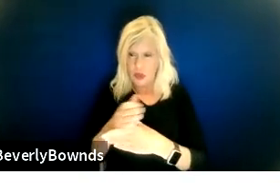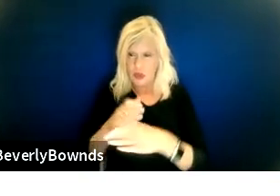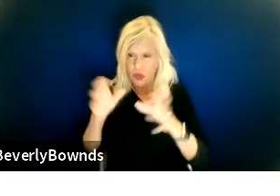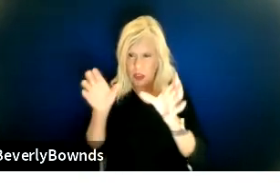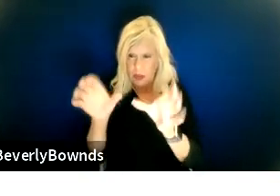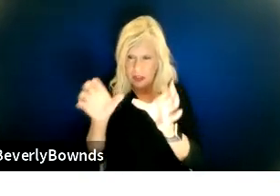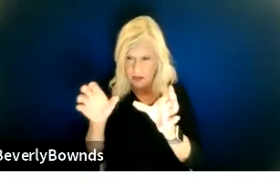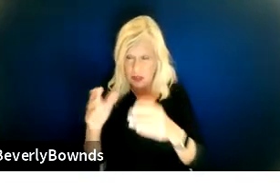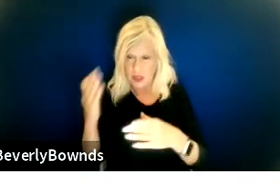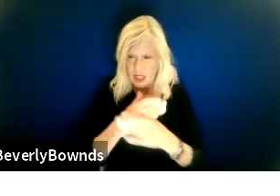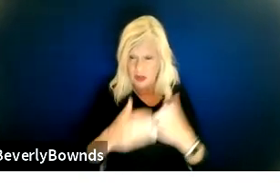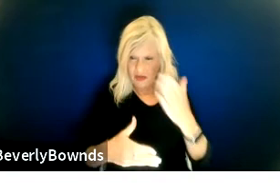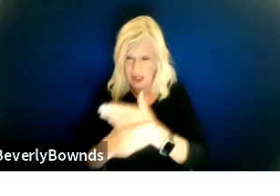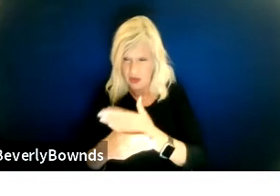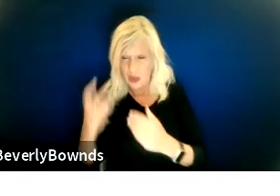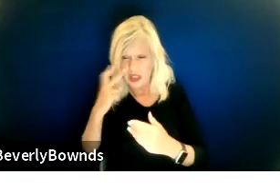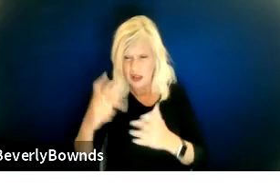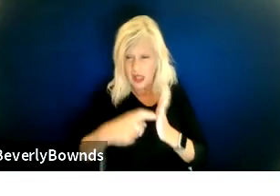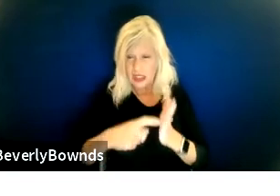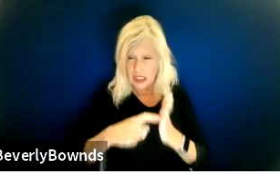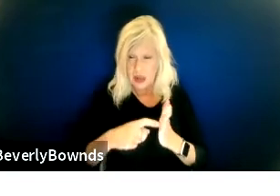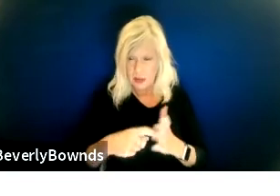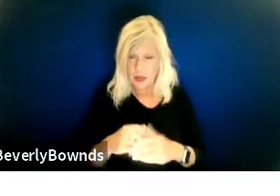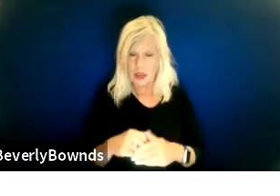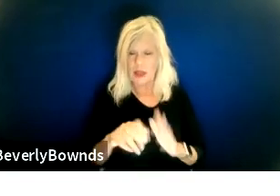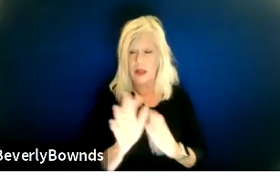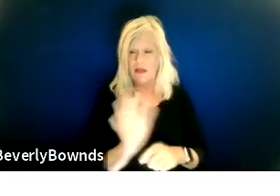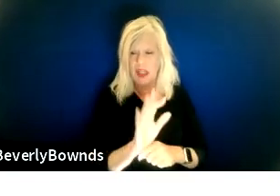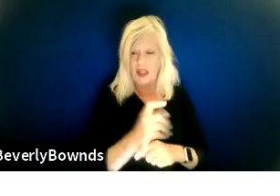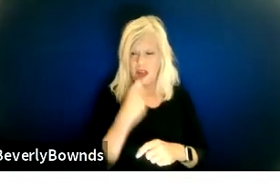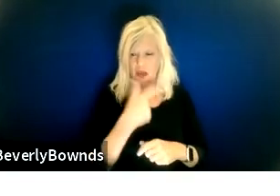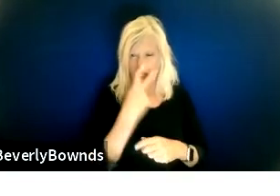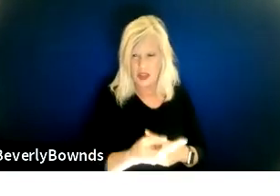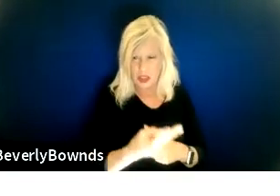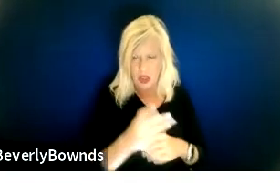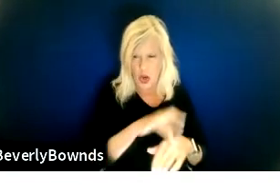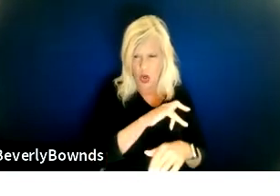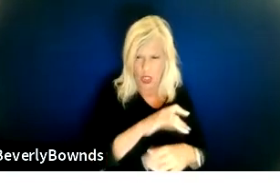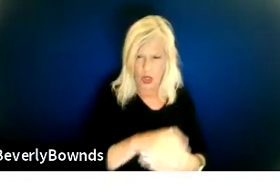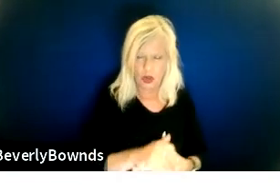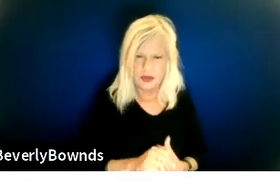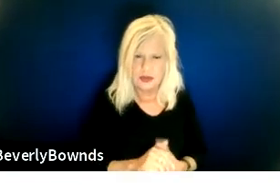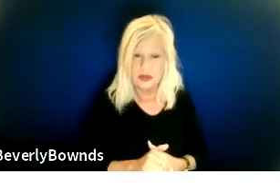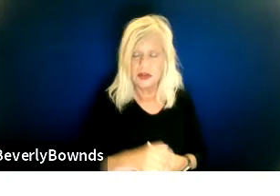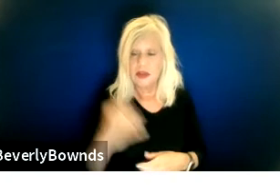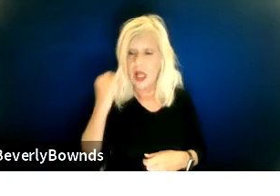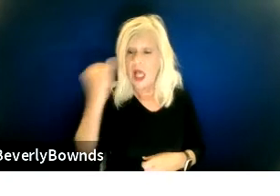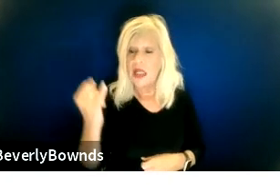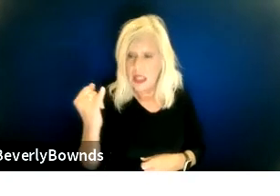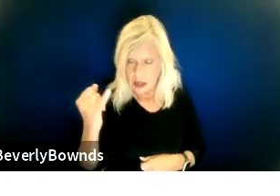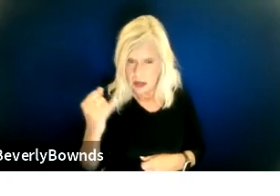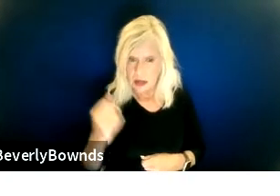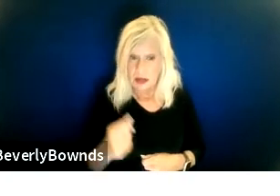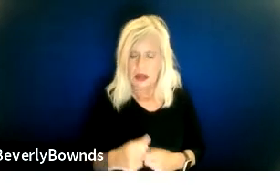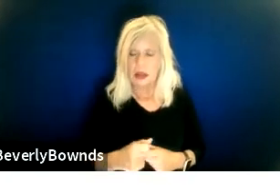and you saw examples of it in the video that you saw earlier. The idea is that